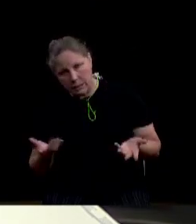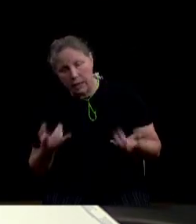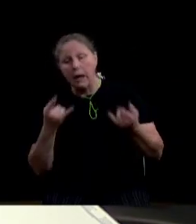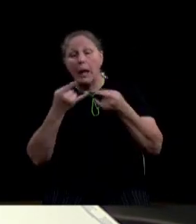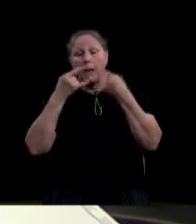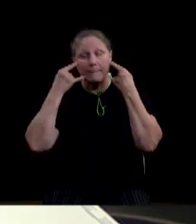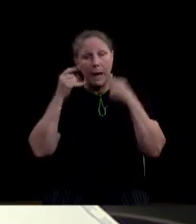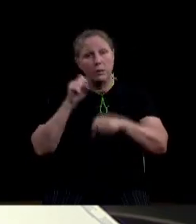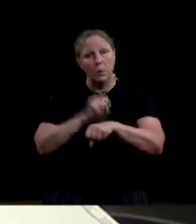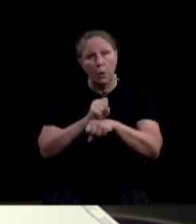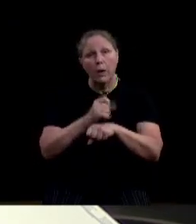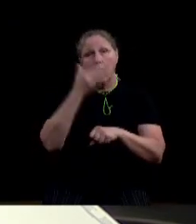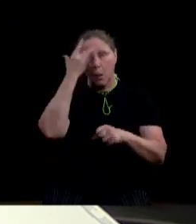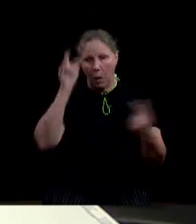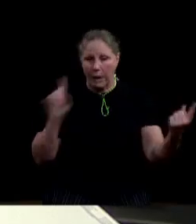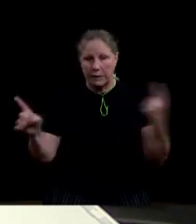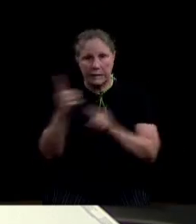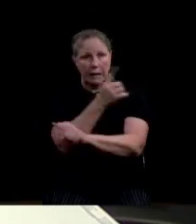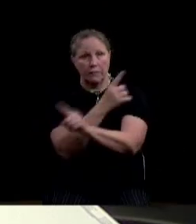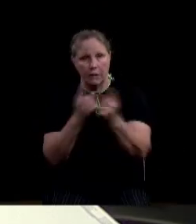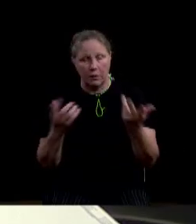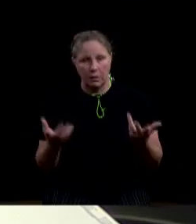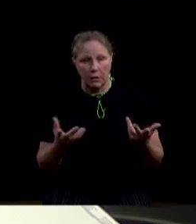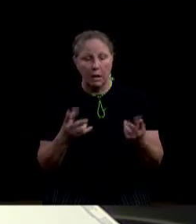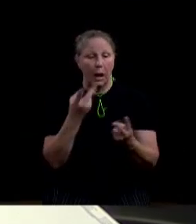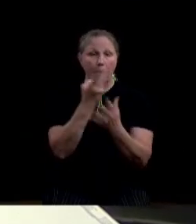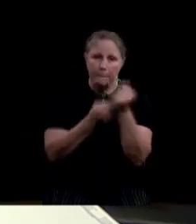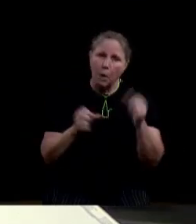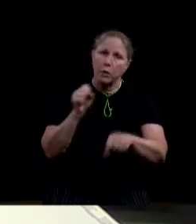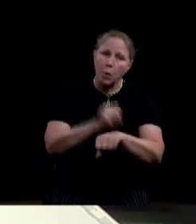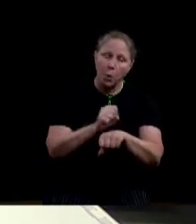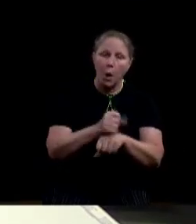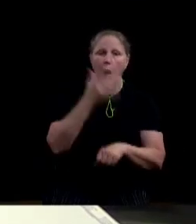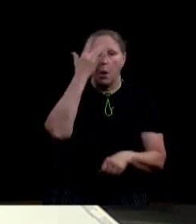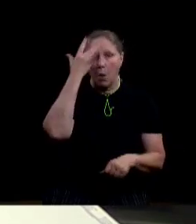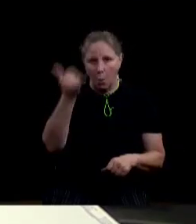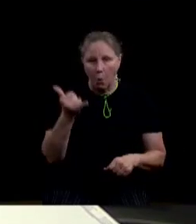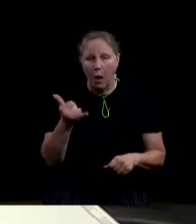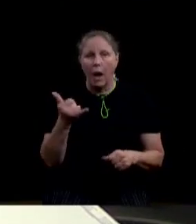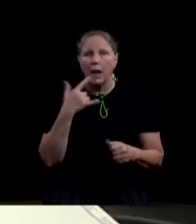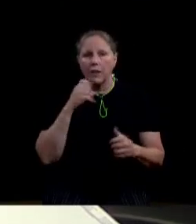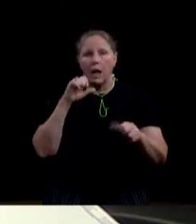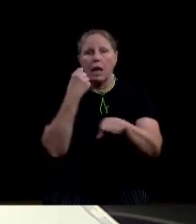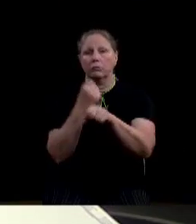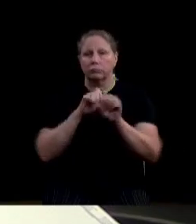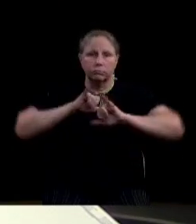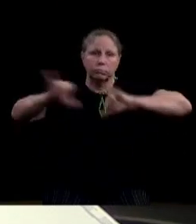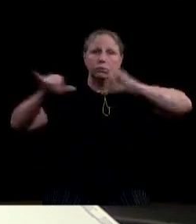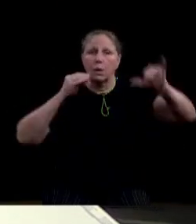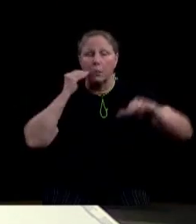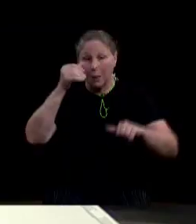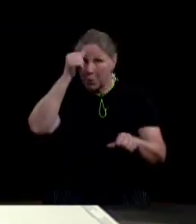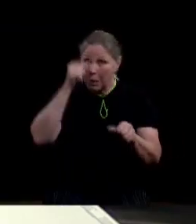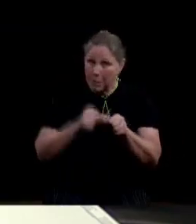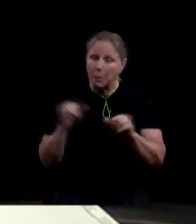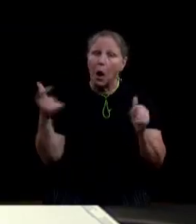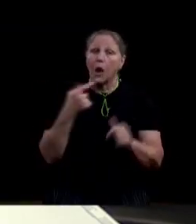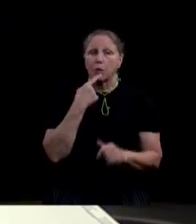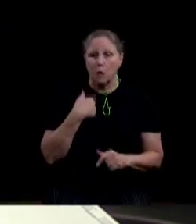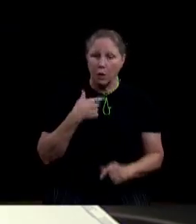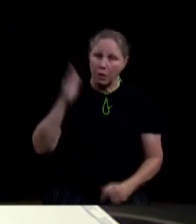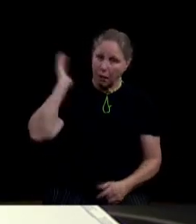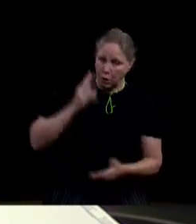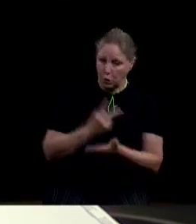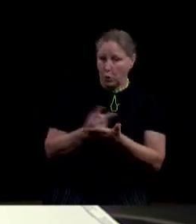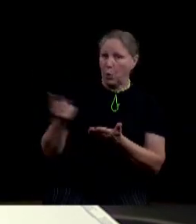If they both work, then why the lockdown? Remember when we were all told this 2 weeks ago? We are only prolonging